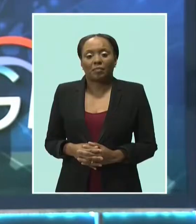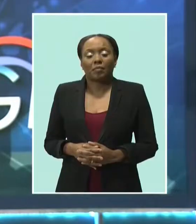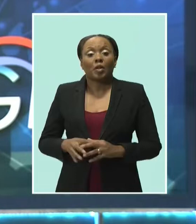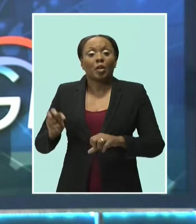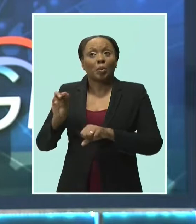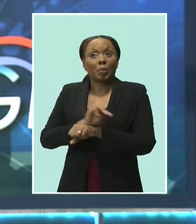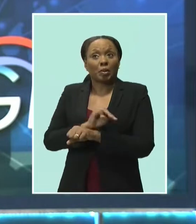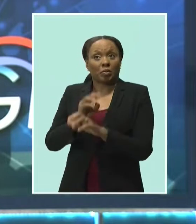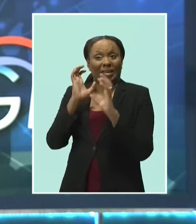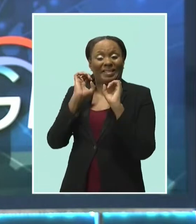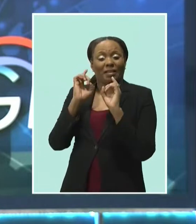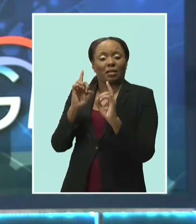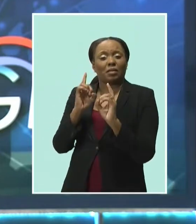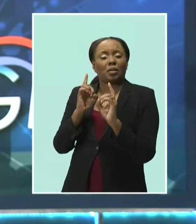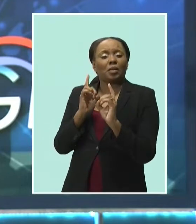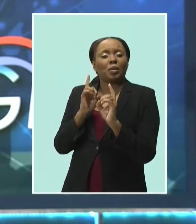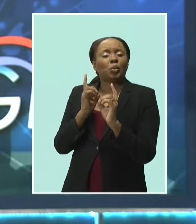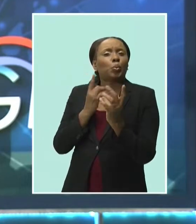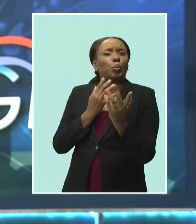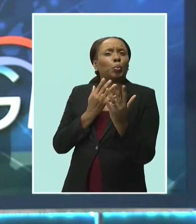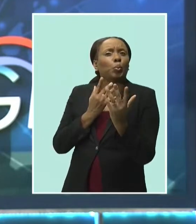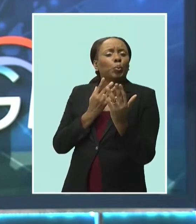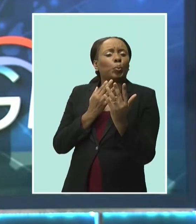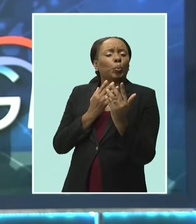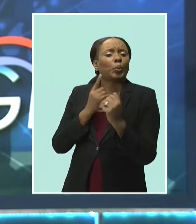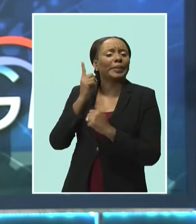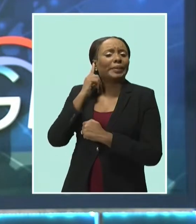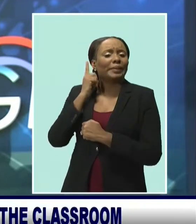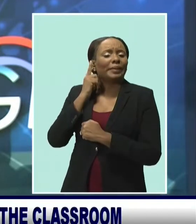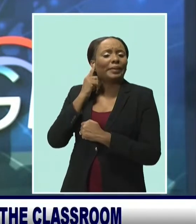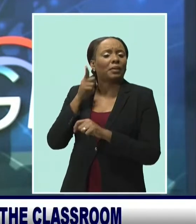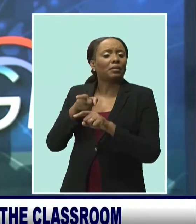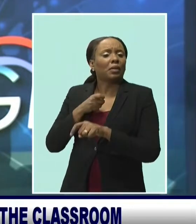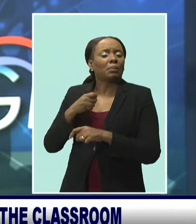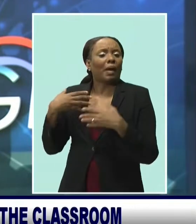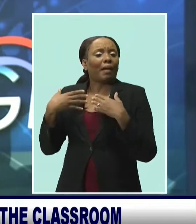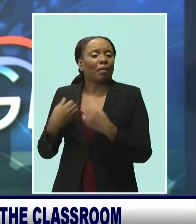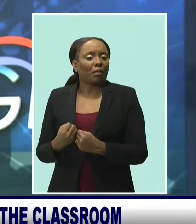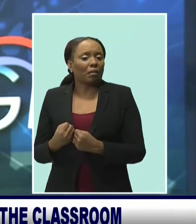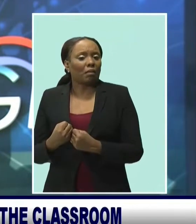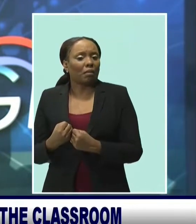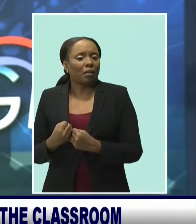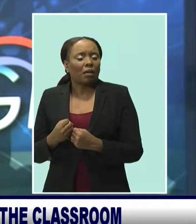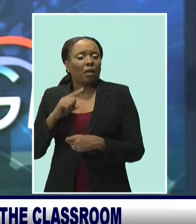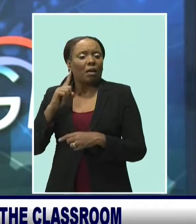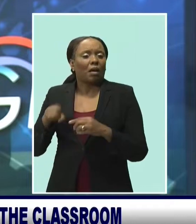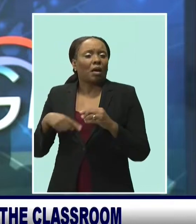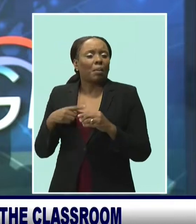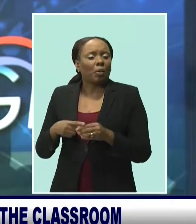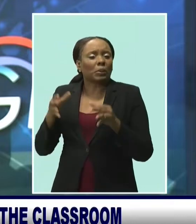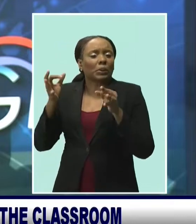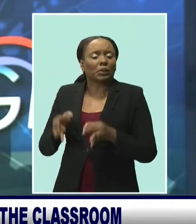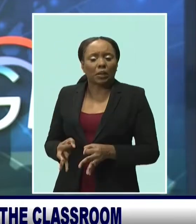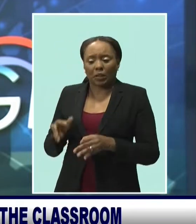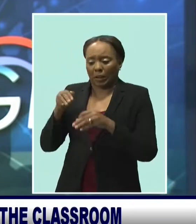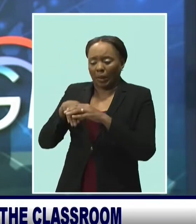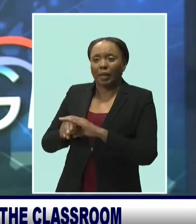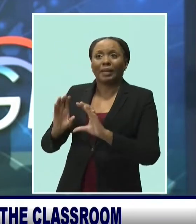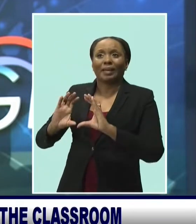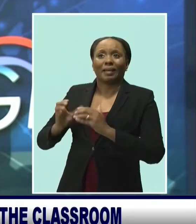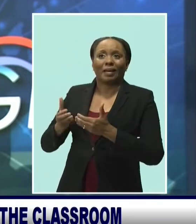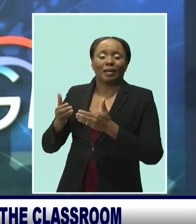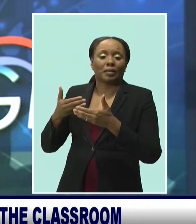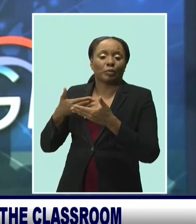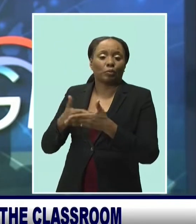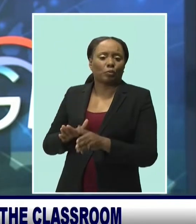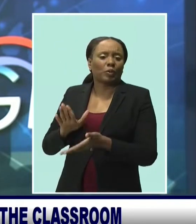The Ministry of Education is awaiting word from the Ministry of Health before a decision is made on a return to face-to-face classes. This disclosure